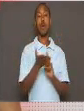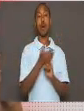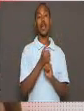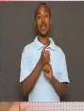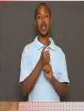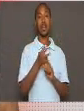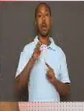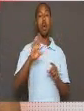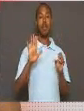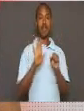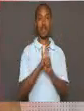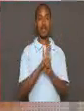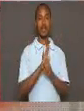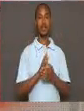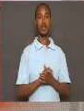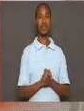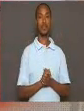occupies or fills.